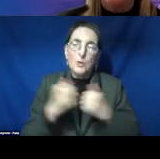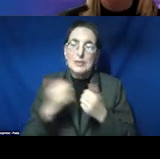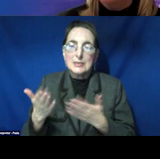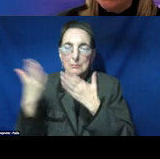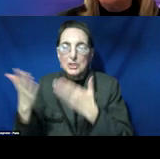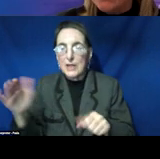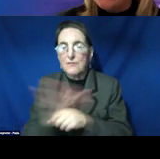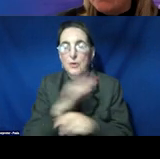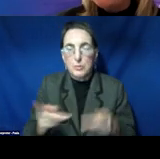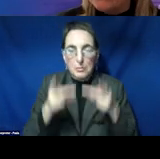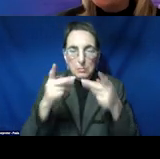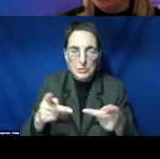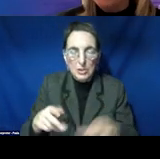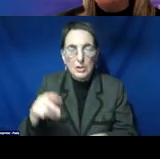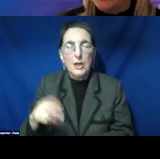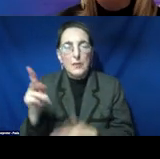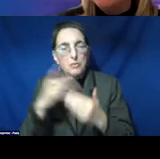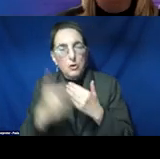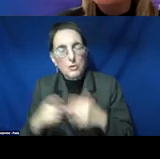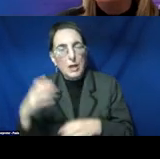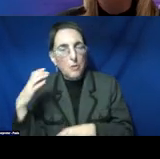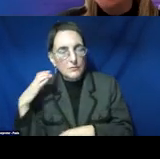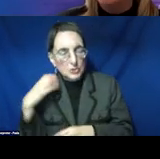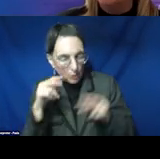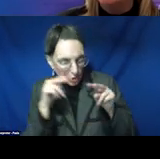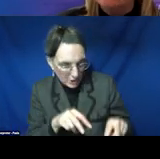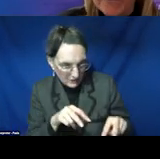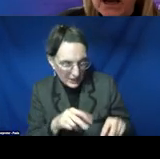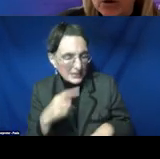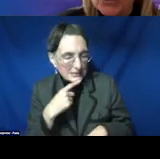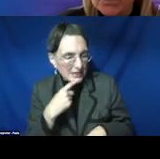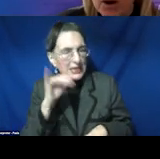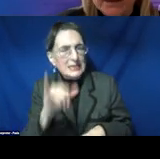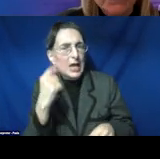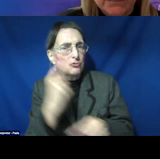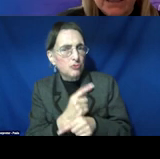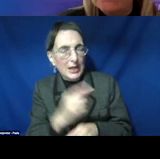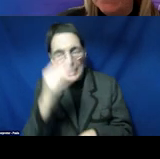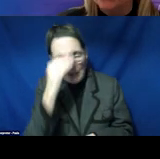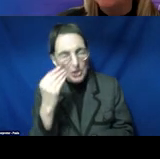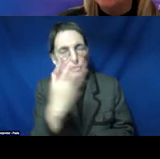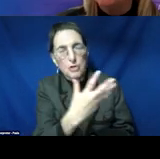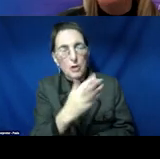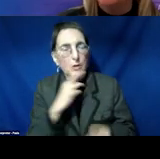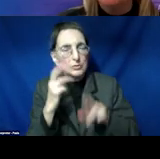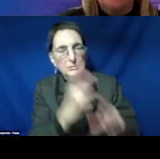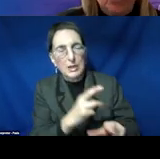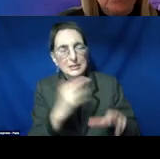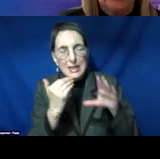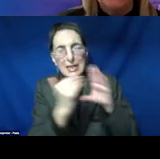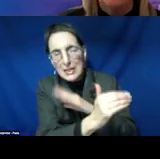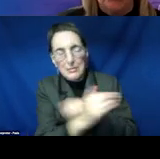at it and say, is this right? And then let you know via a response and email whether